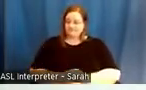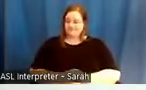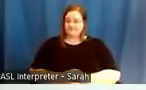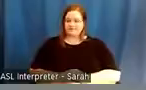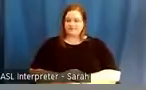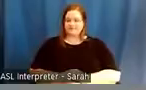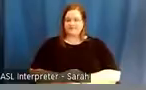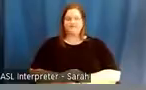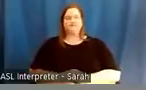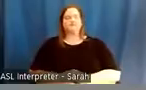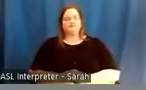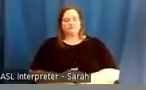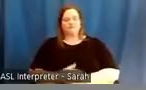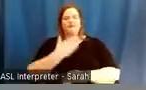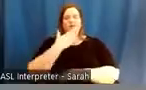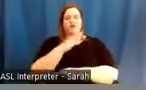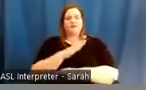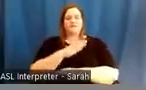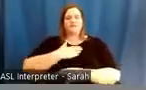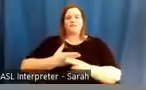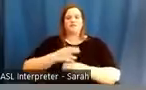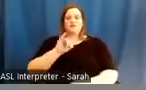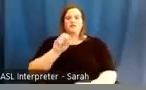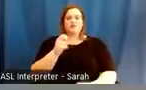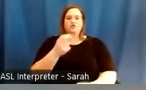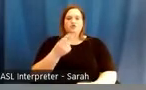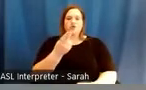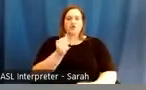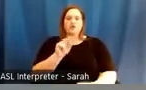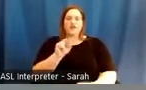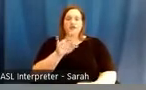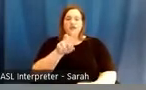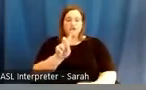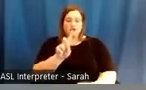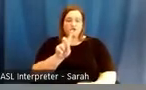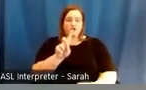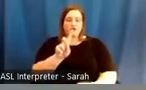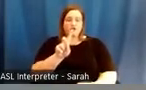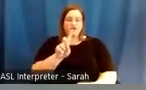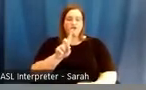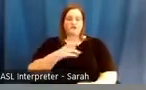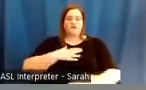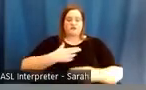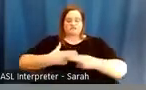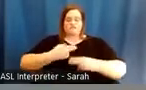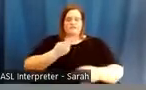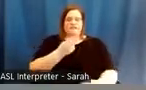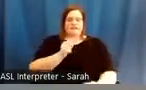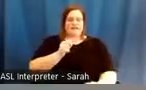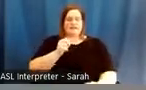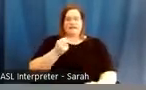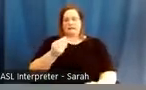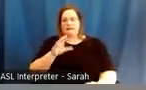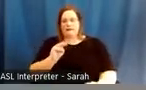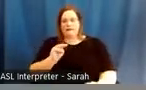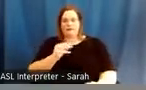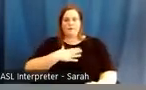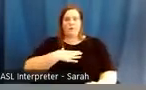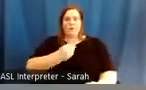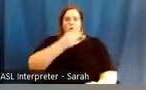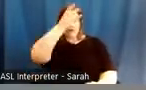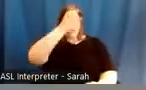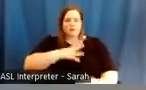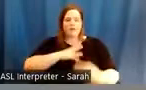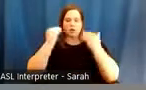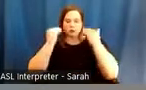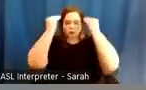Good afternoon. My name is Josh Hanford. My pronouns are he and him. I'm a white man with short brown hair and